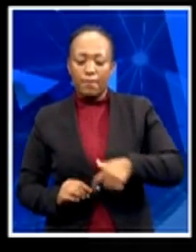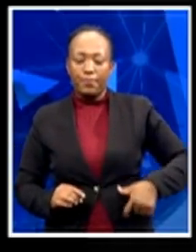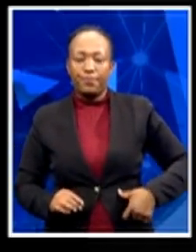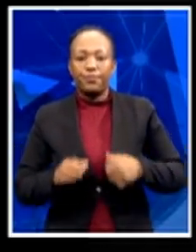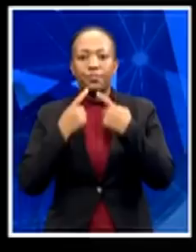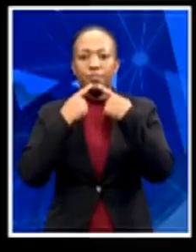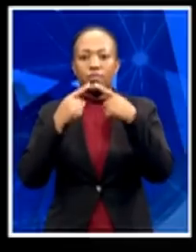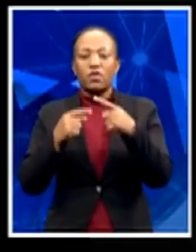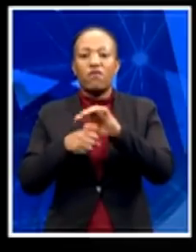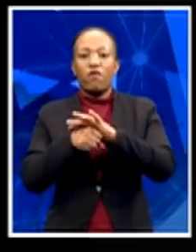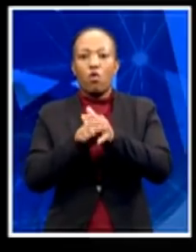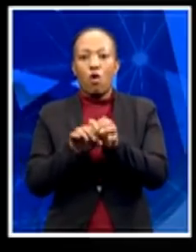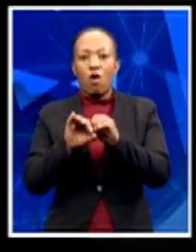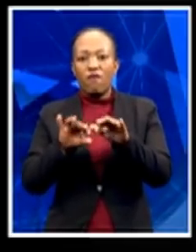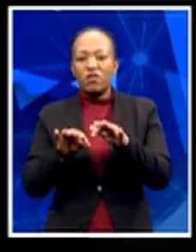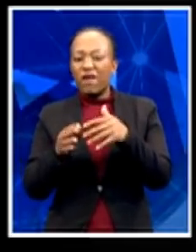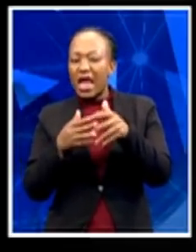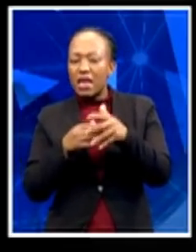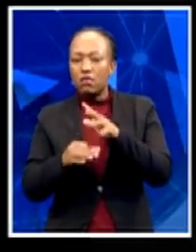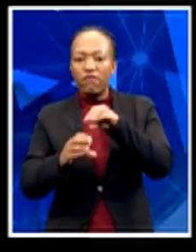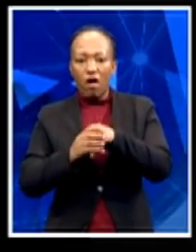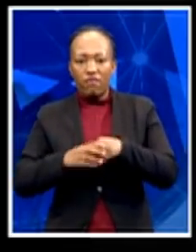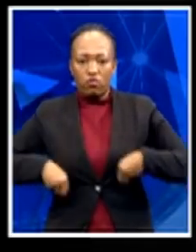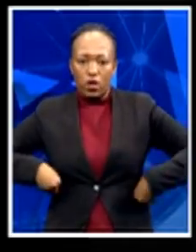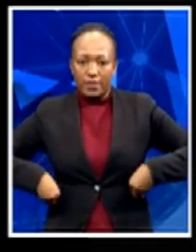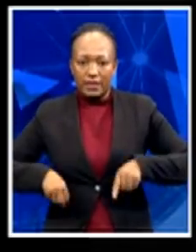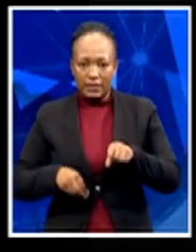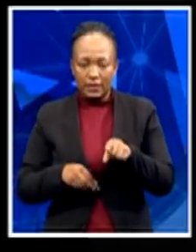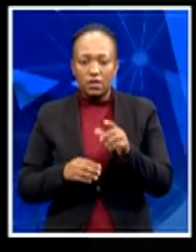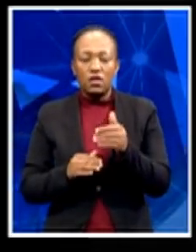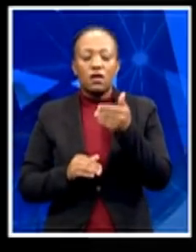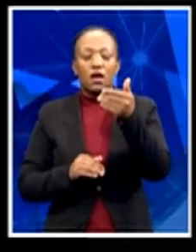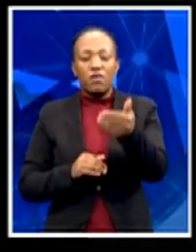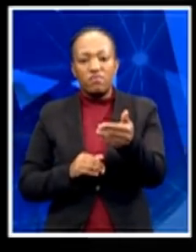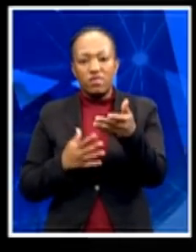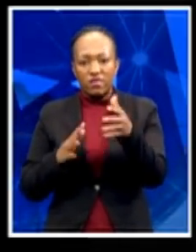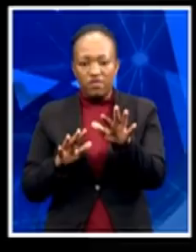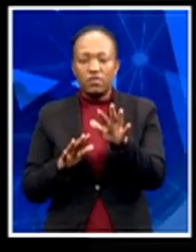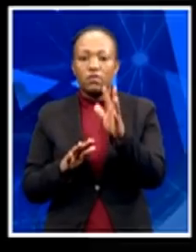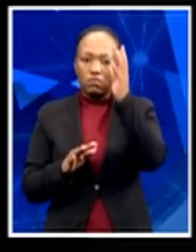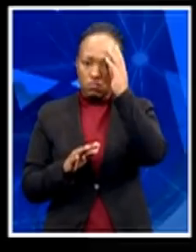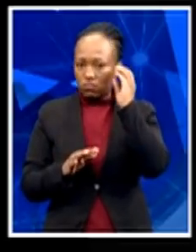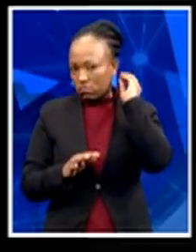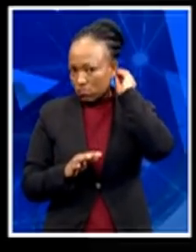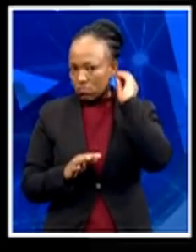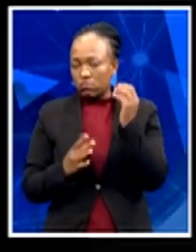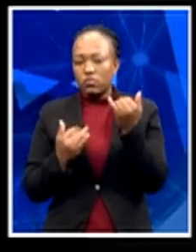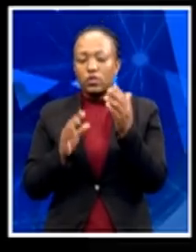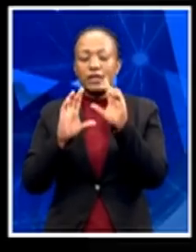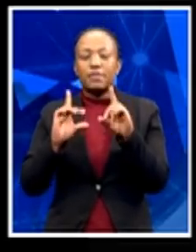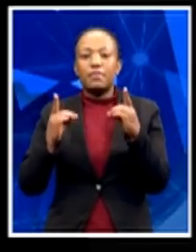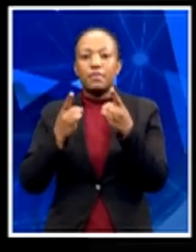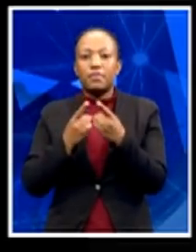of corruption. And then the following should therefore be noted, that the department has cooperated fully with